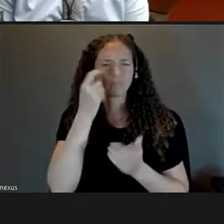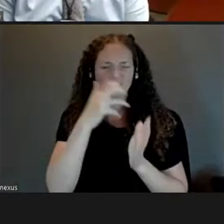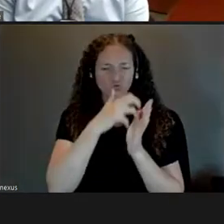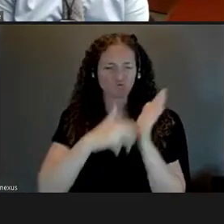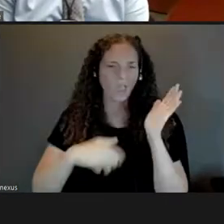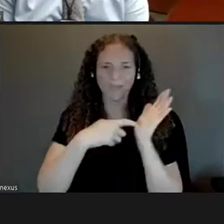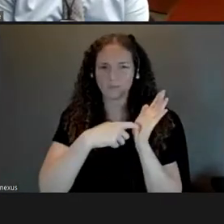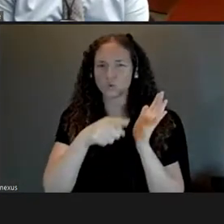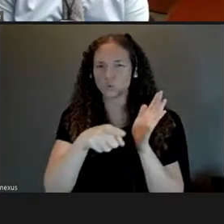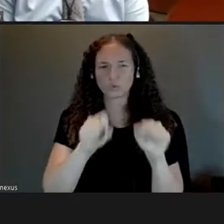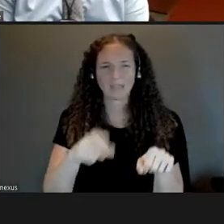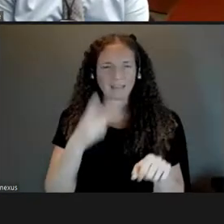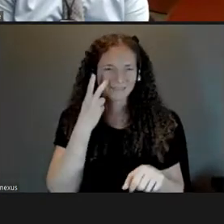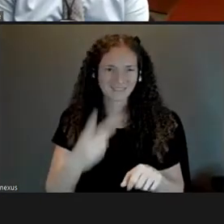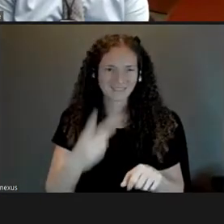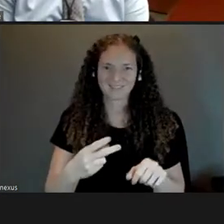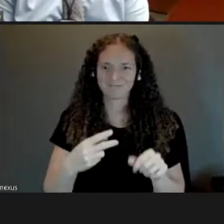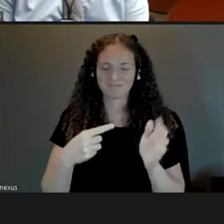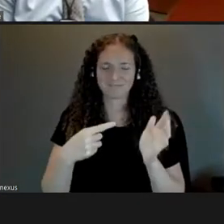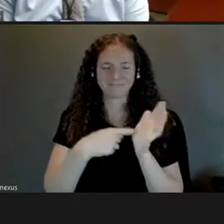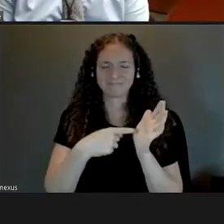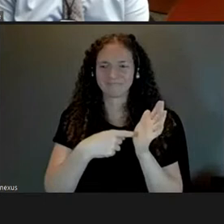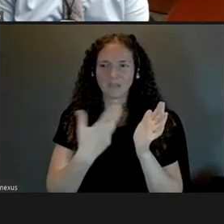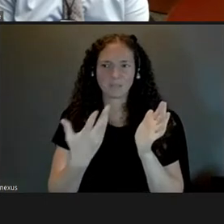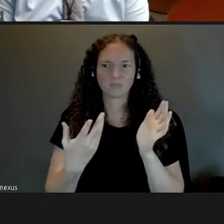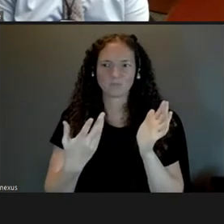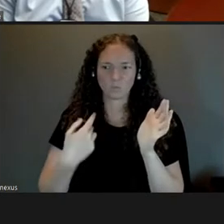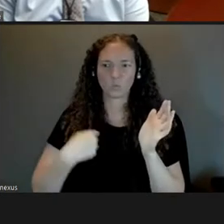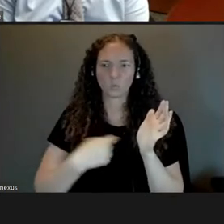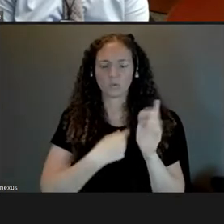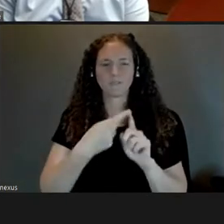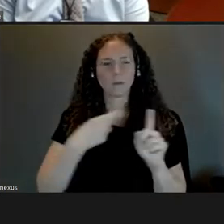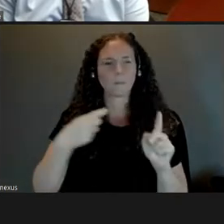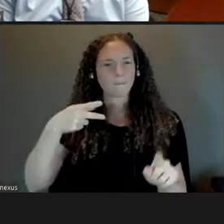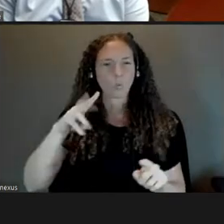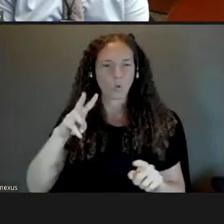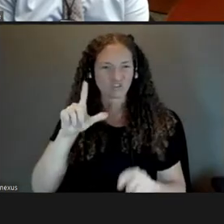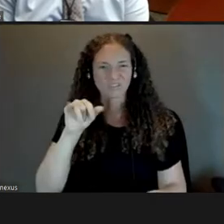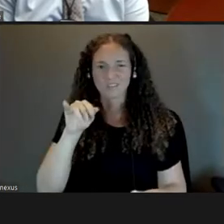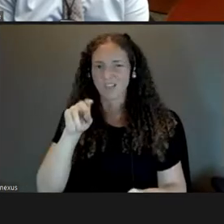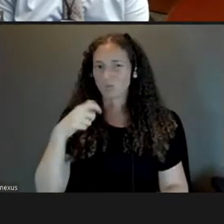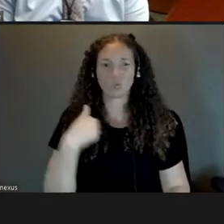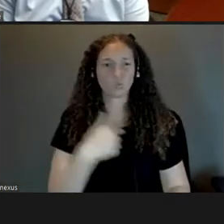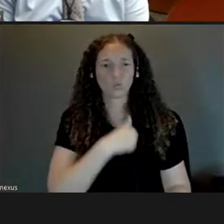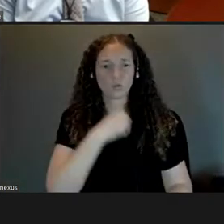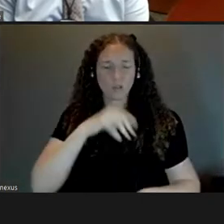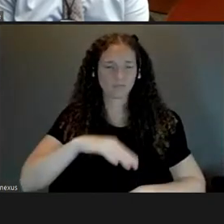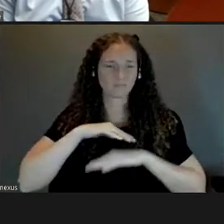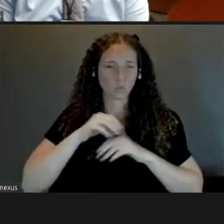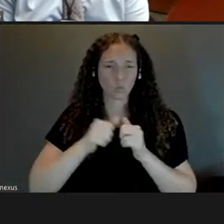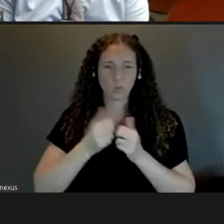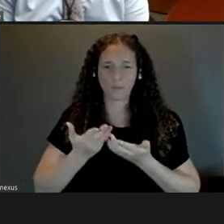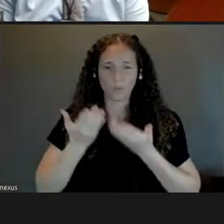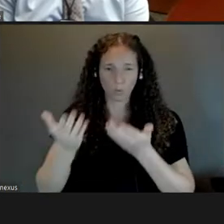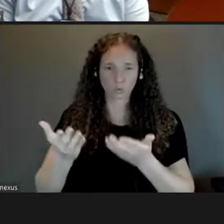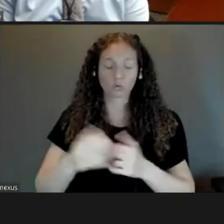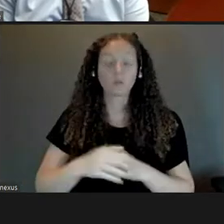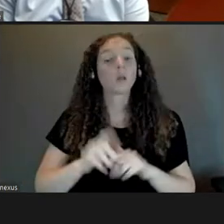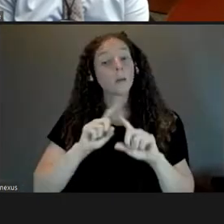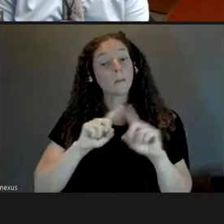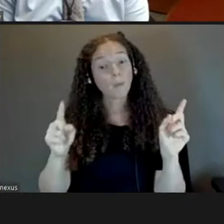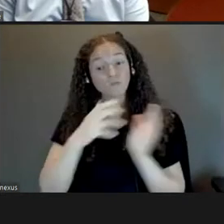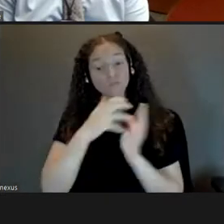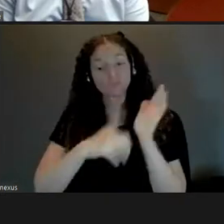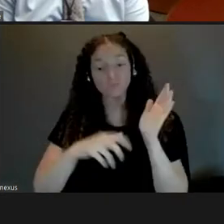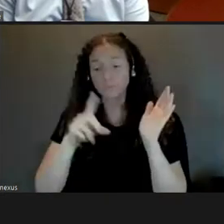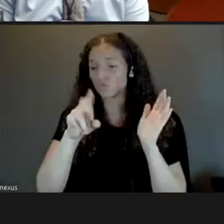reaction that you're getting from the Port Washington line that we're not particularly happy with this draft proposal. But again, it's a draft proposal. I mean, it's not a